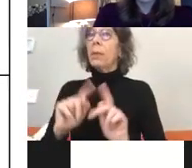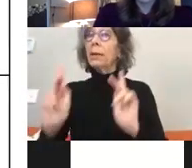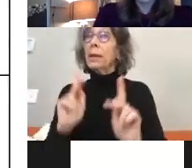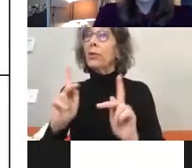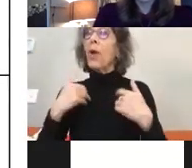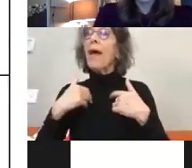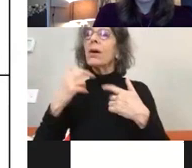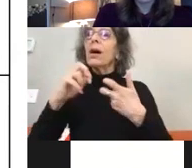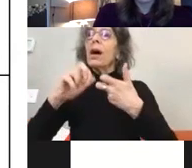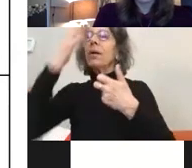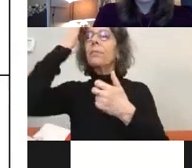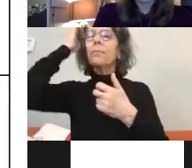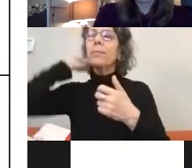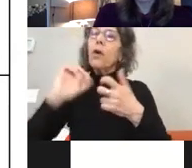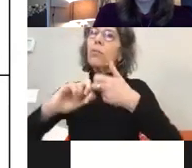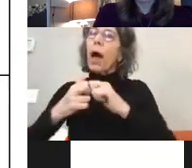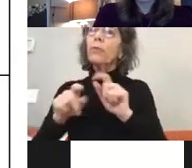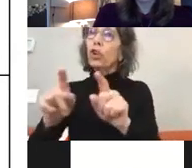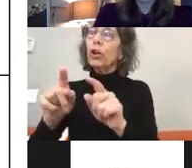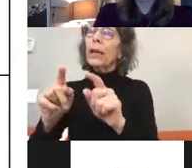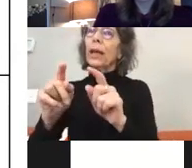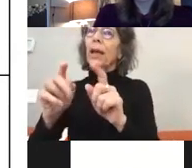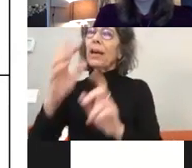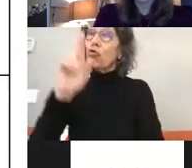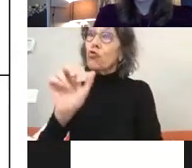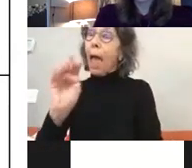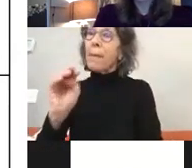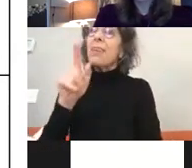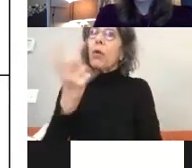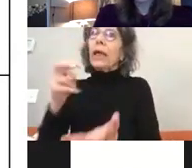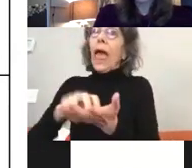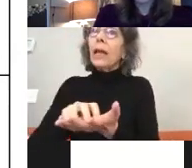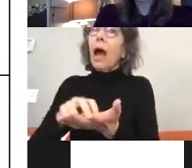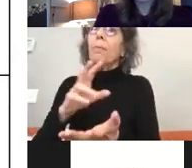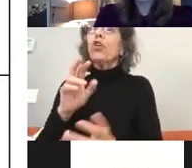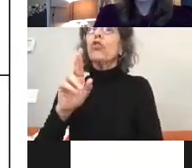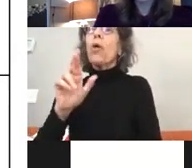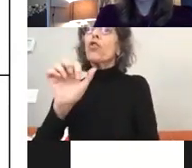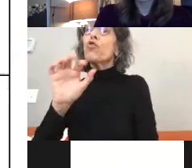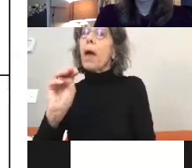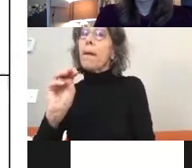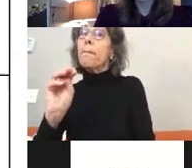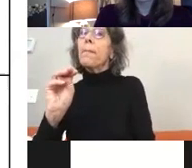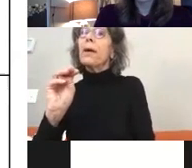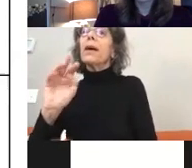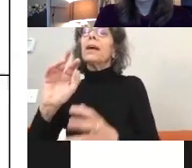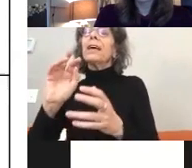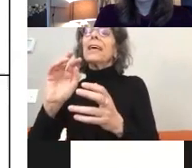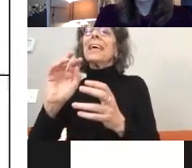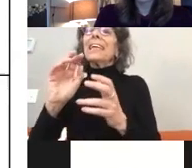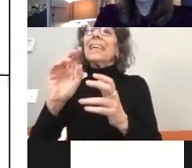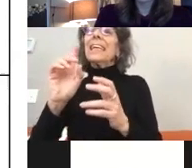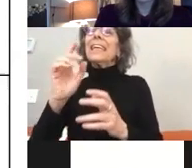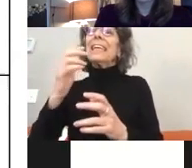and hit their bed partner, sometimes scream. And it turns out that REM sleep behavior disorder is actually a bad